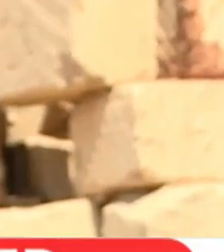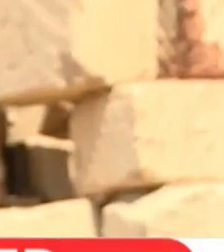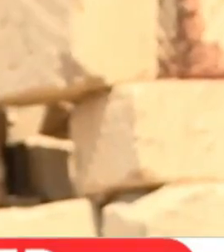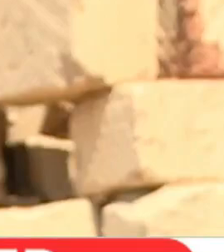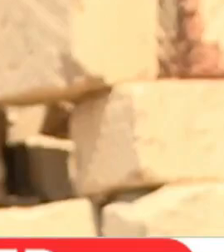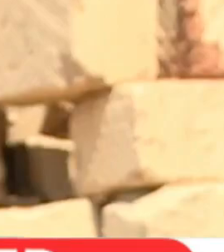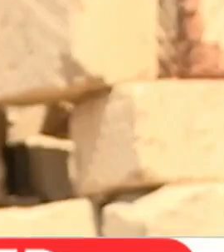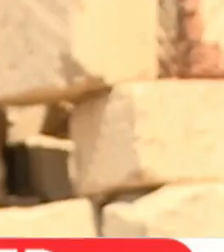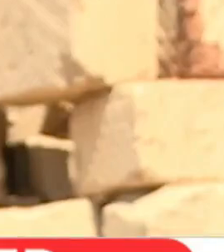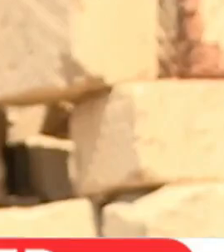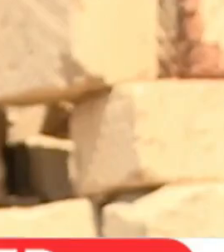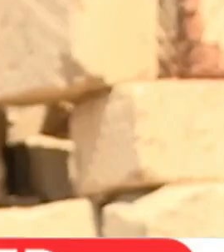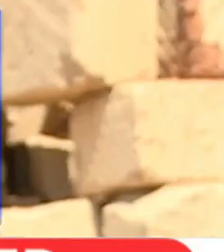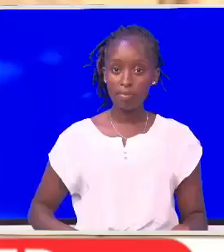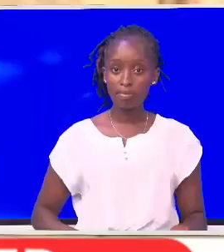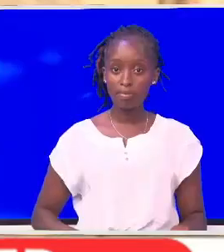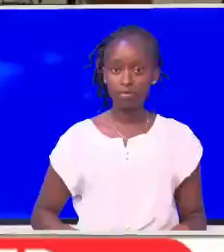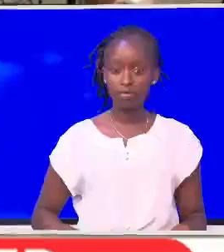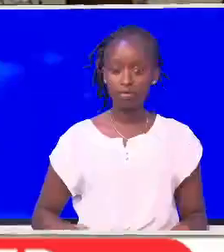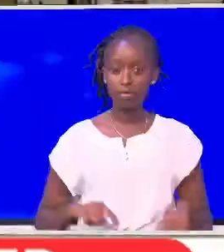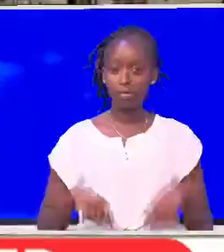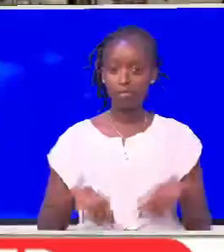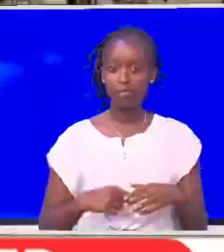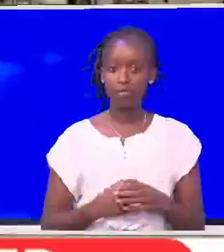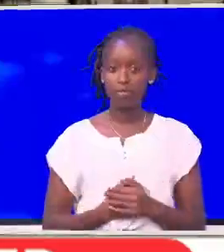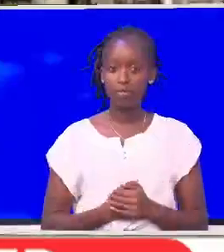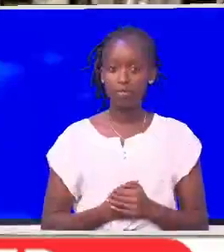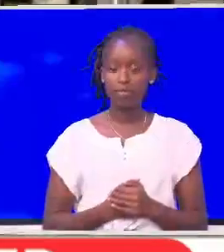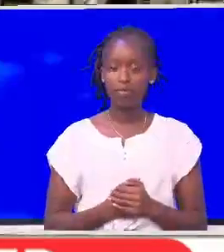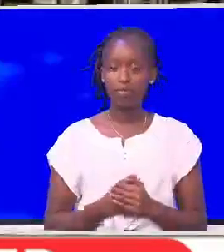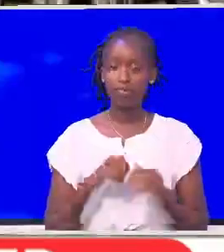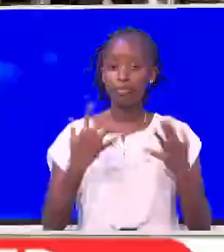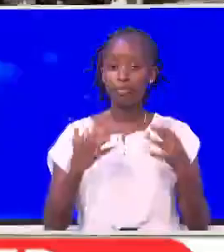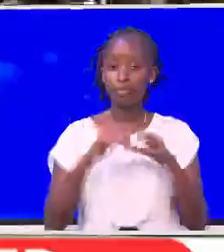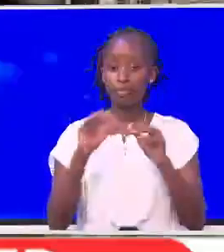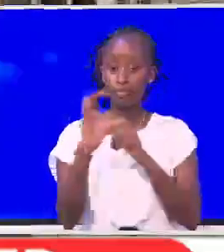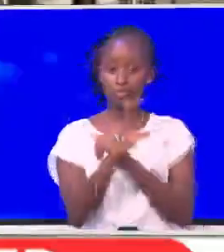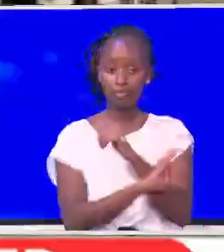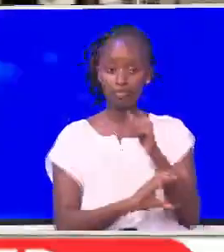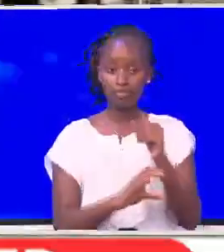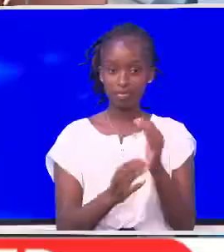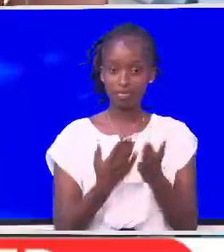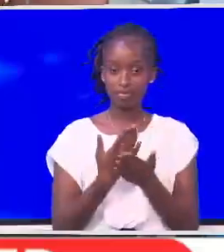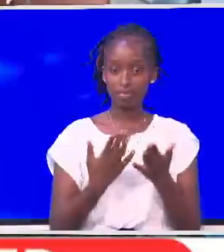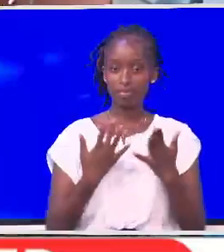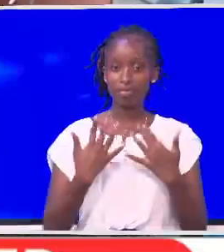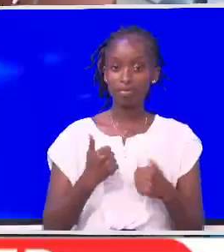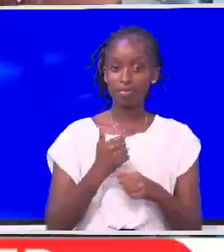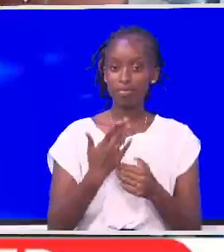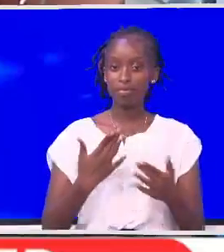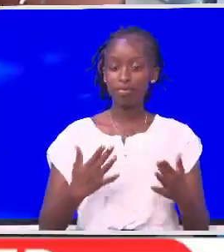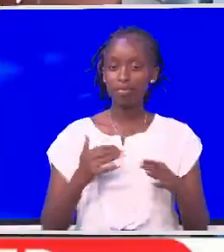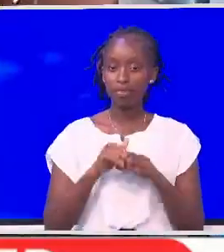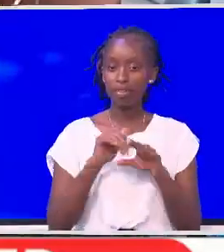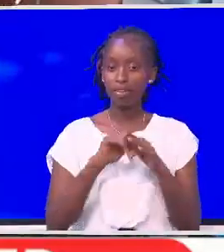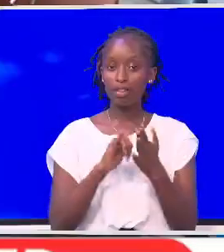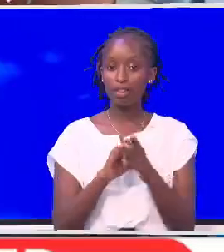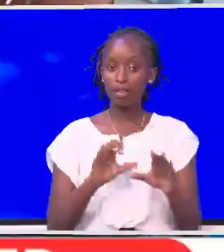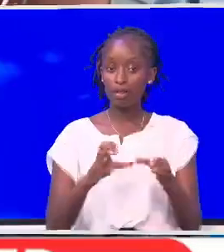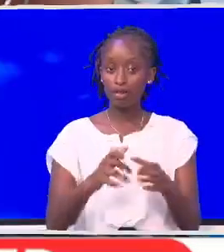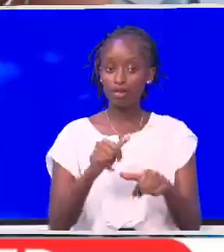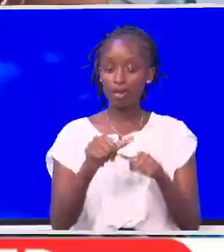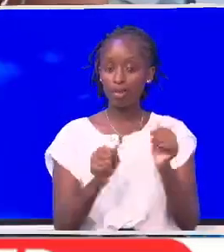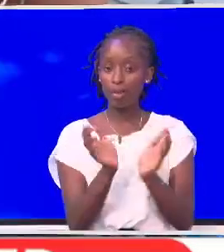ikibounce sasa nime give up kabisa. At the country's capital along River Road, Crispin Washiri is a graduate in the field of public relations and